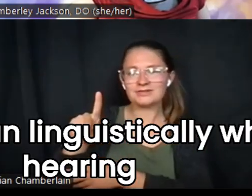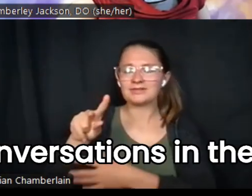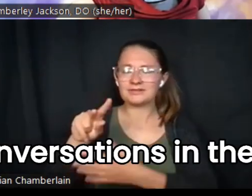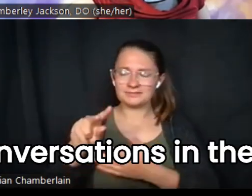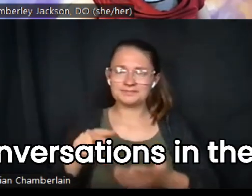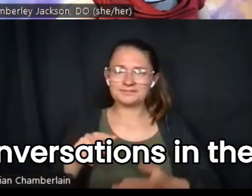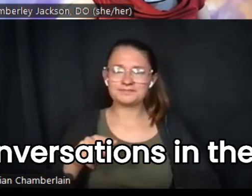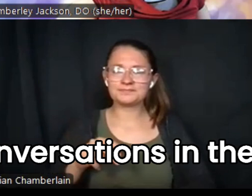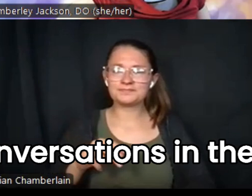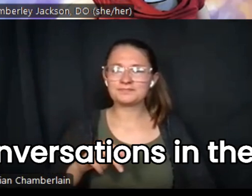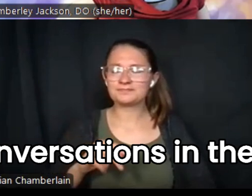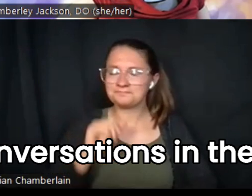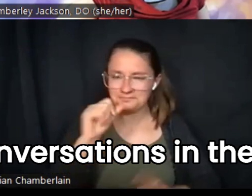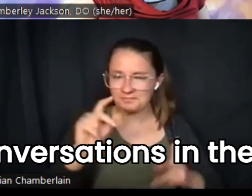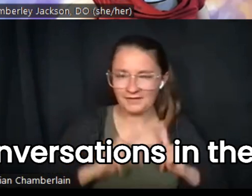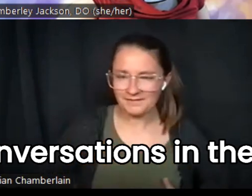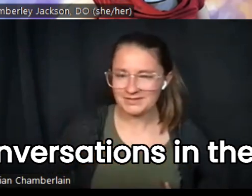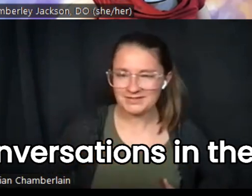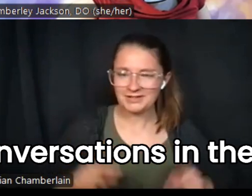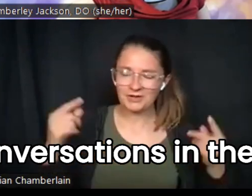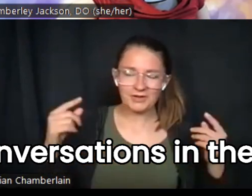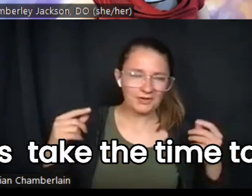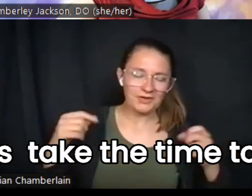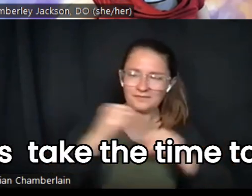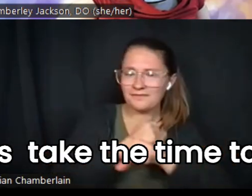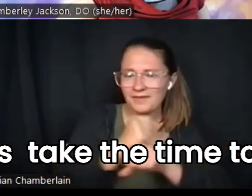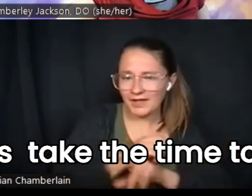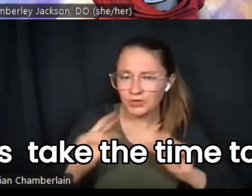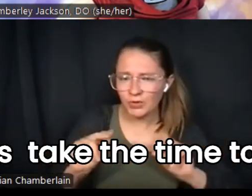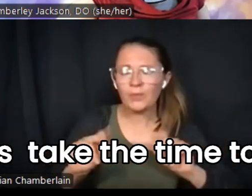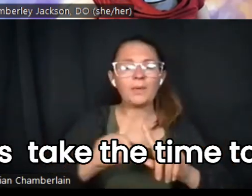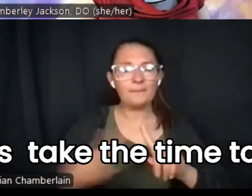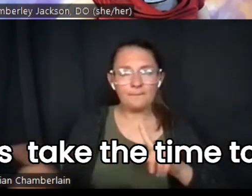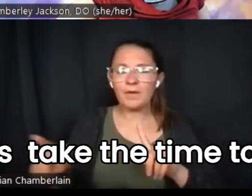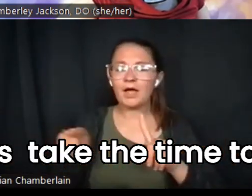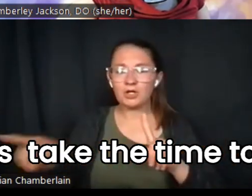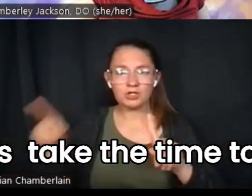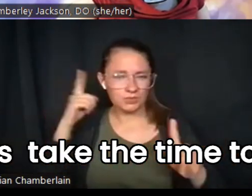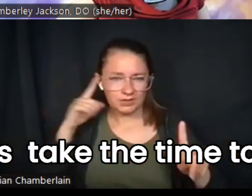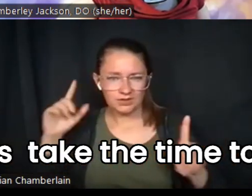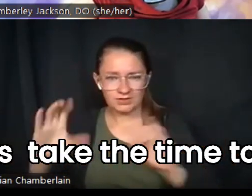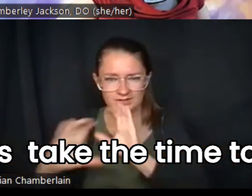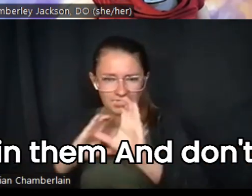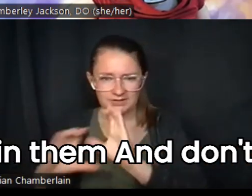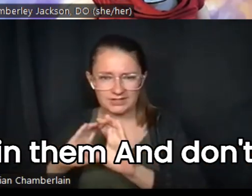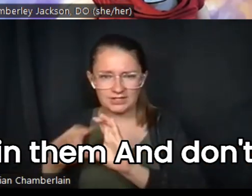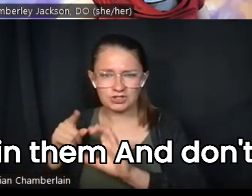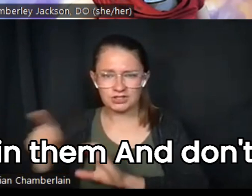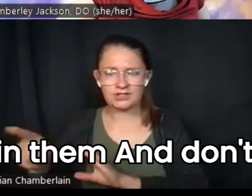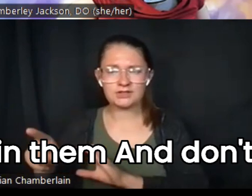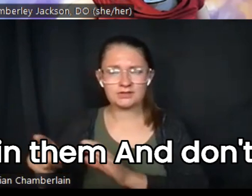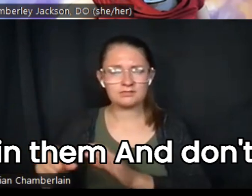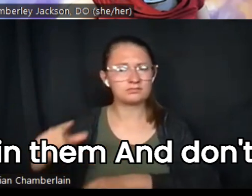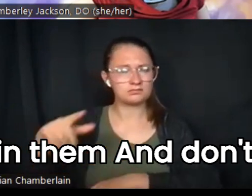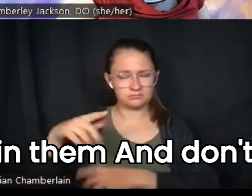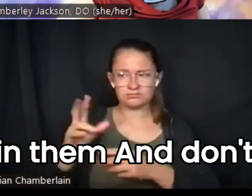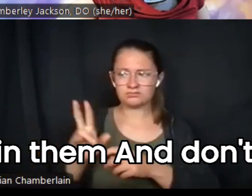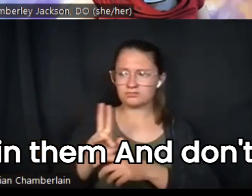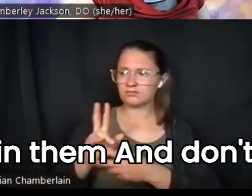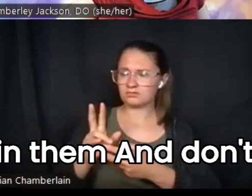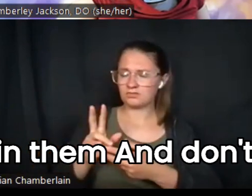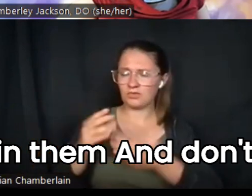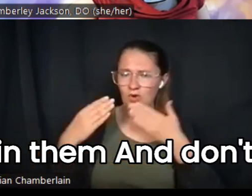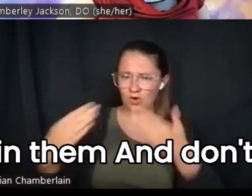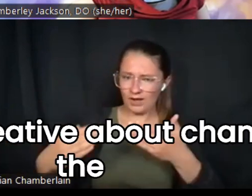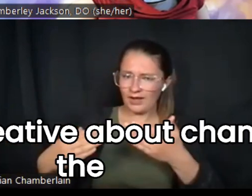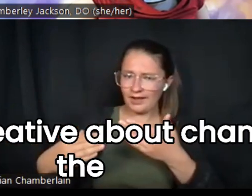you're hearing these insane conversations and these insane arguments, take the time to poke holes in them and